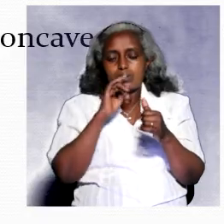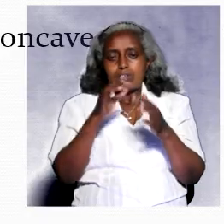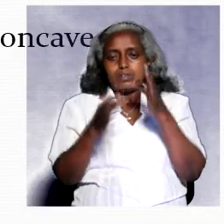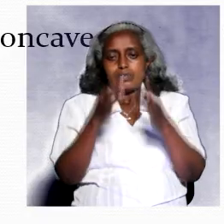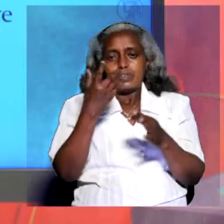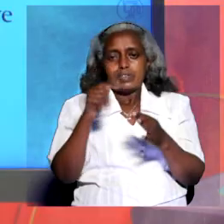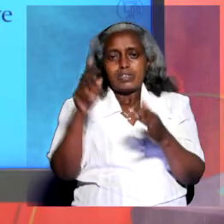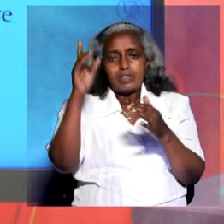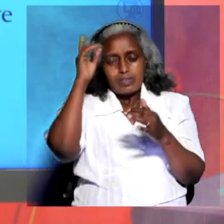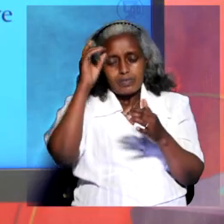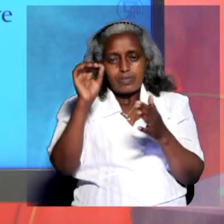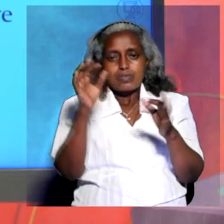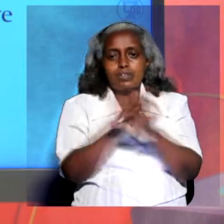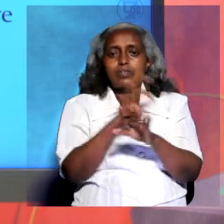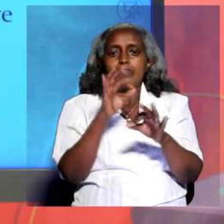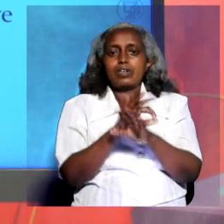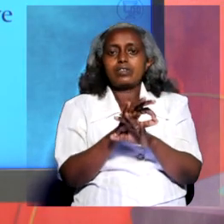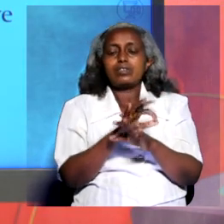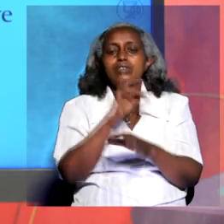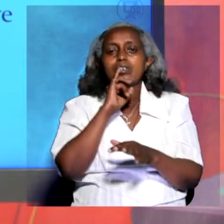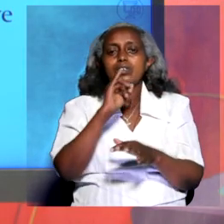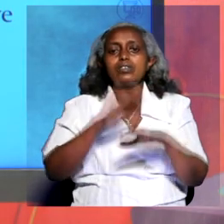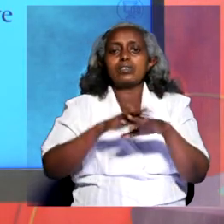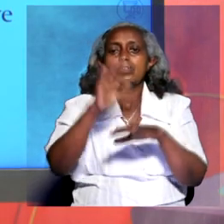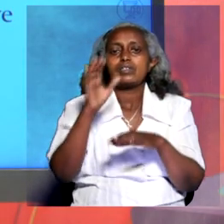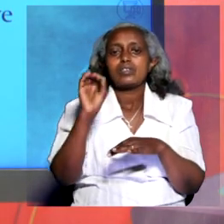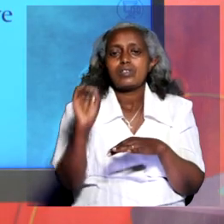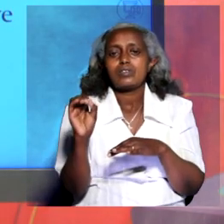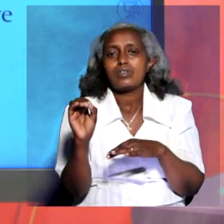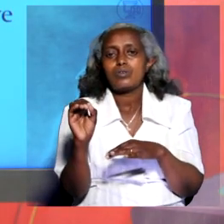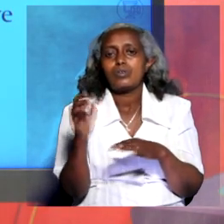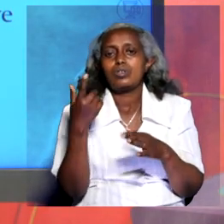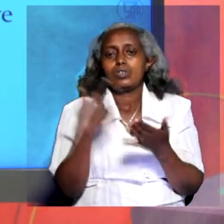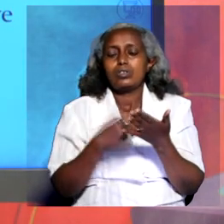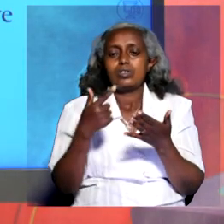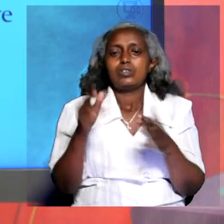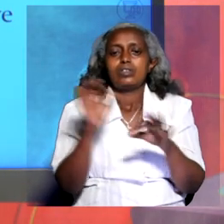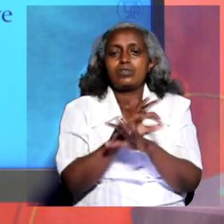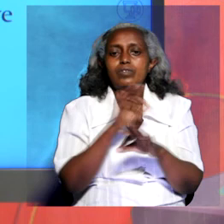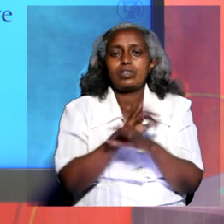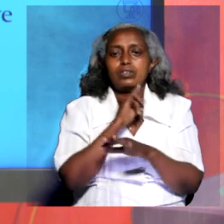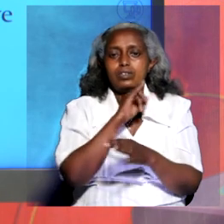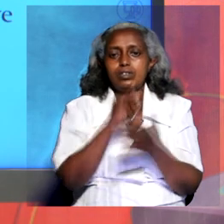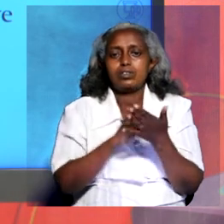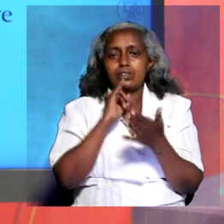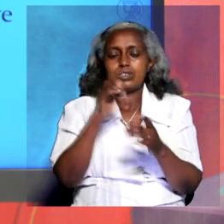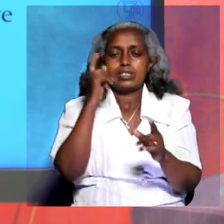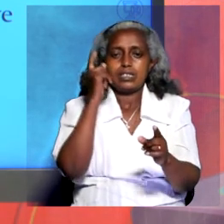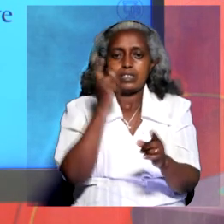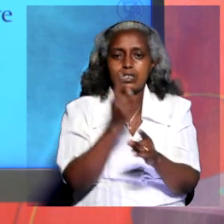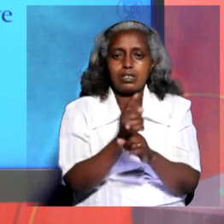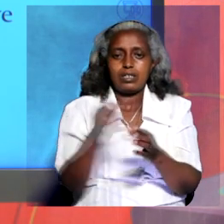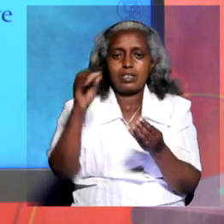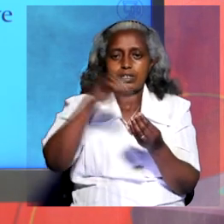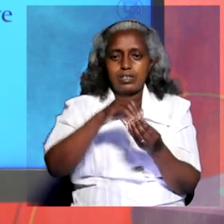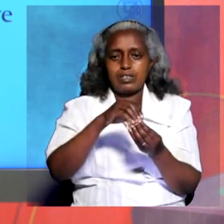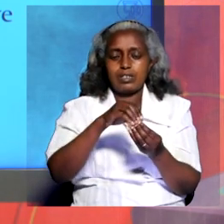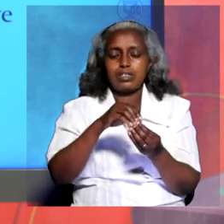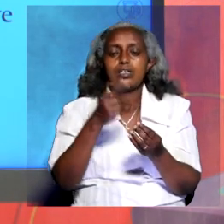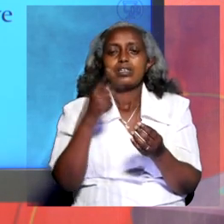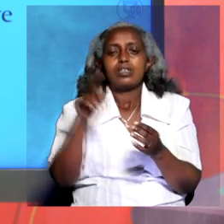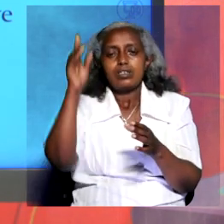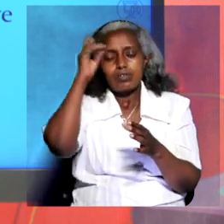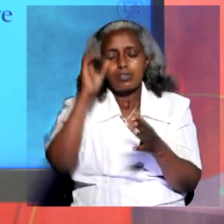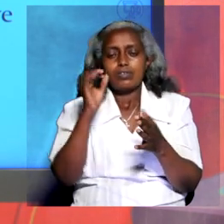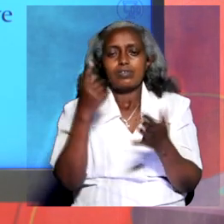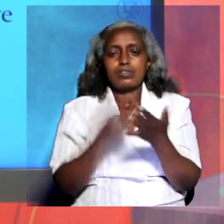the derivative of the function is greater than zero, then that function is increasing. If the derivative of the